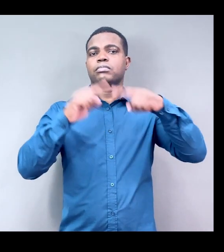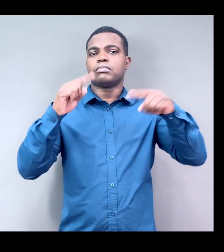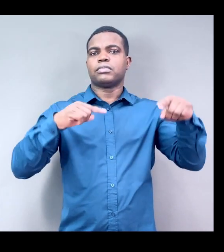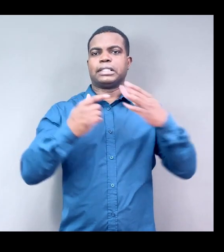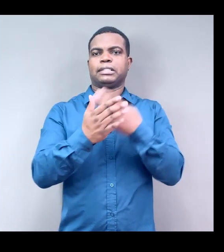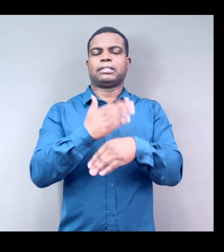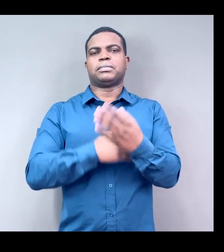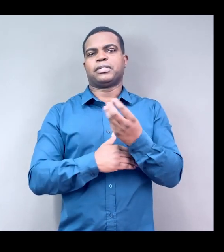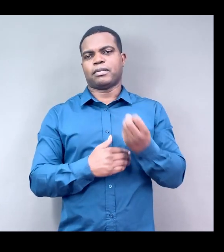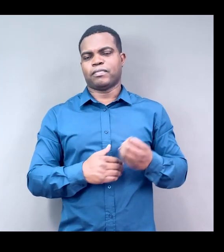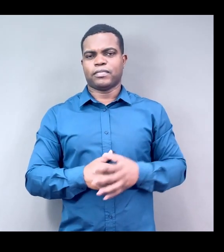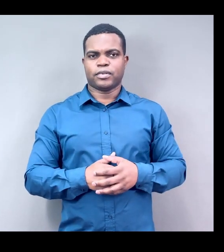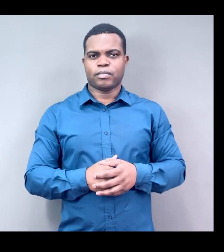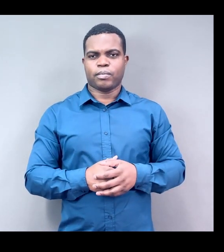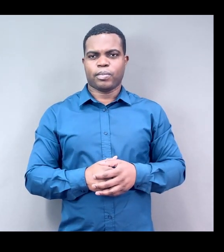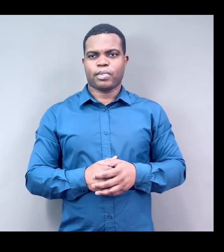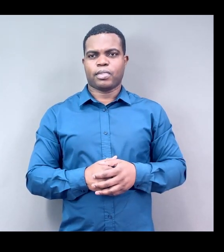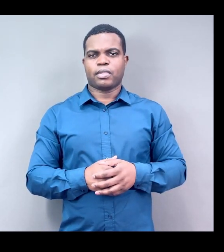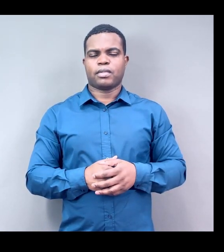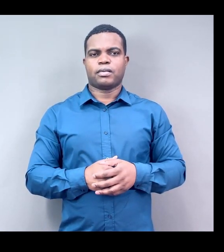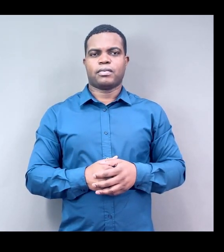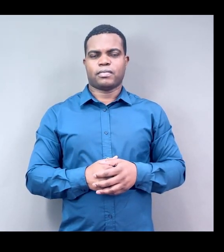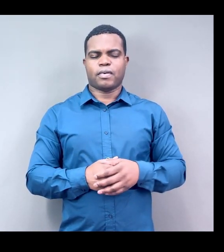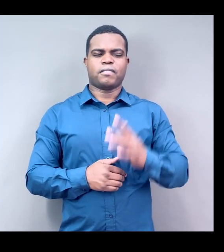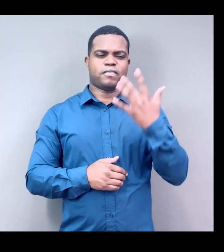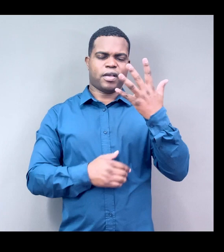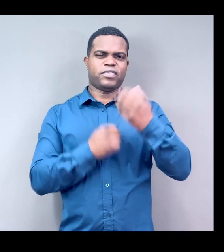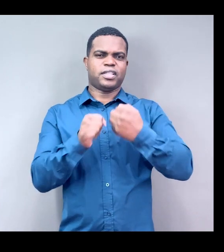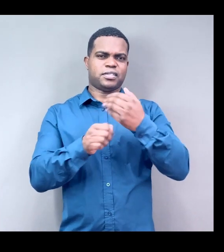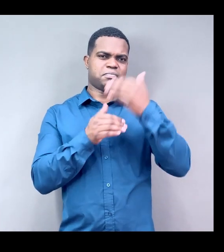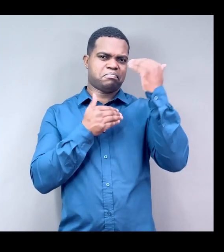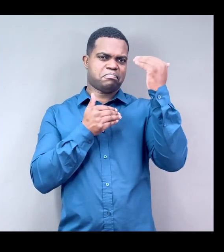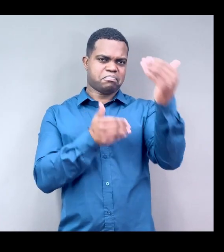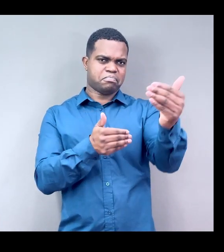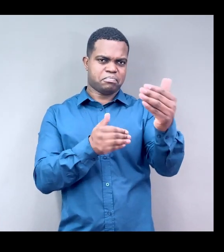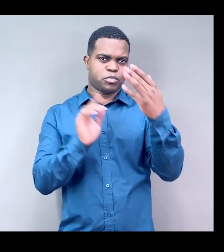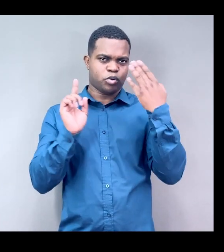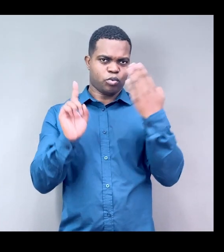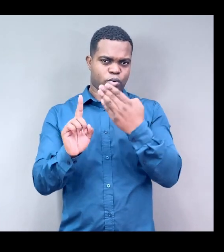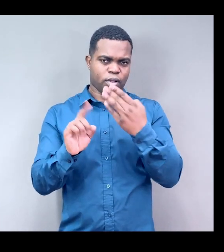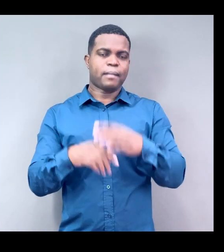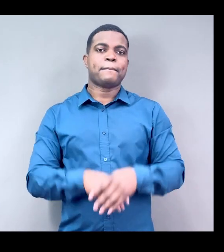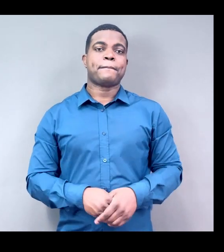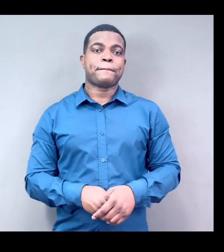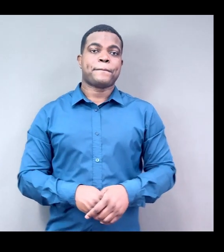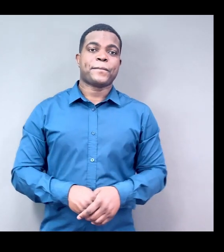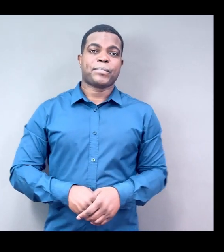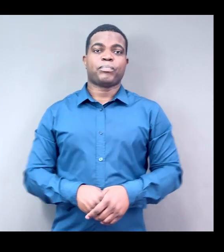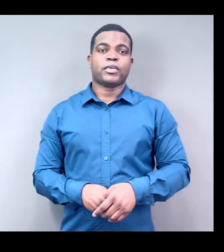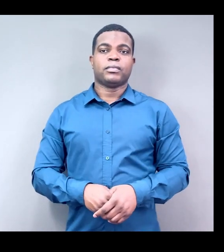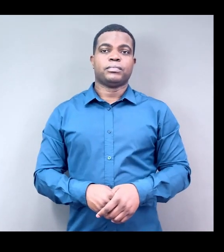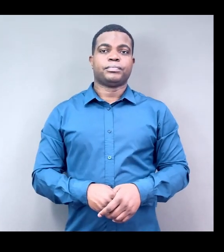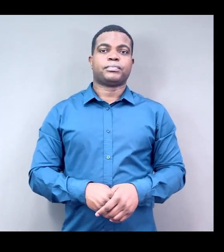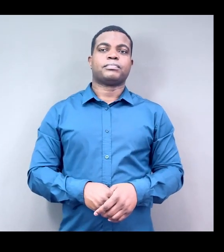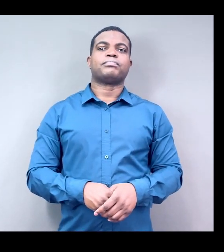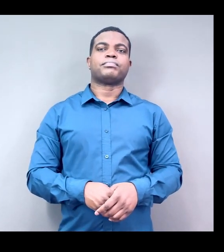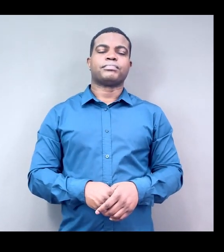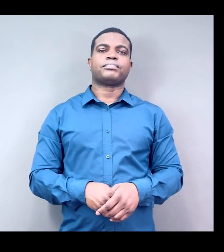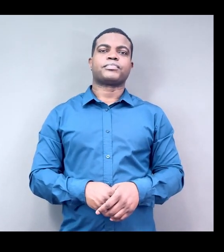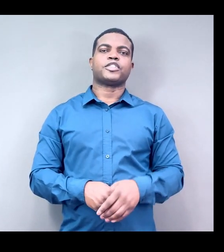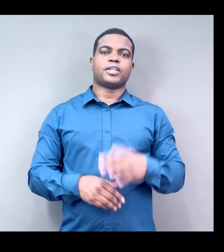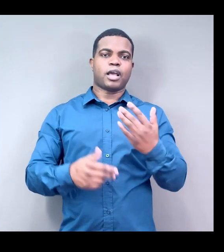with disability, persons of color with disability at the European Parliament by 50% in the next 5 years.